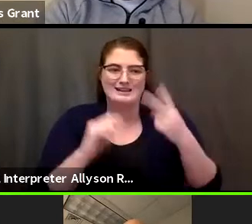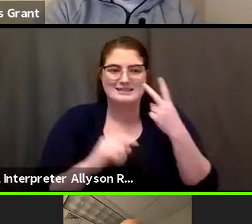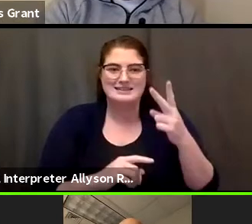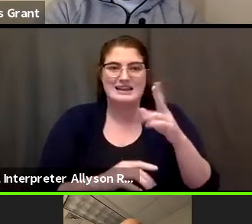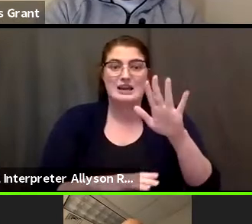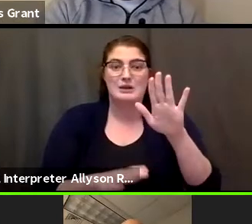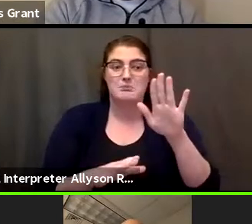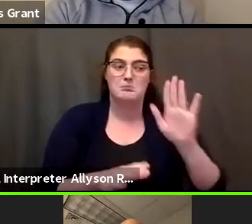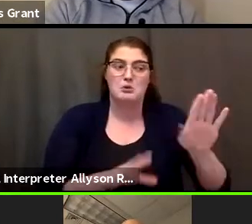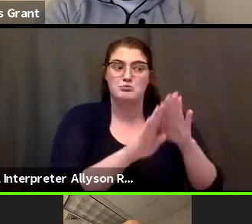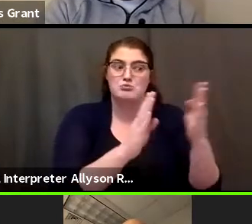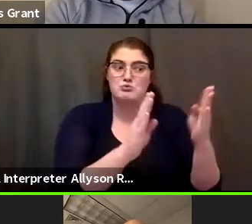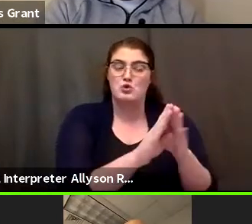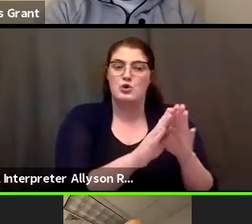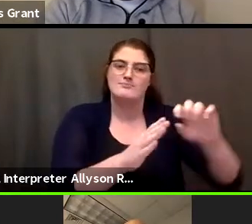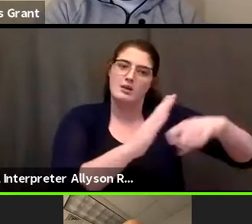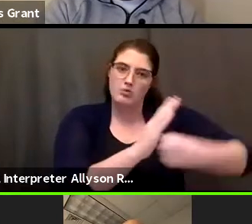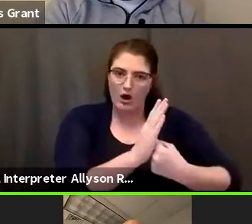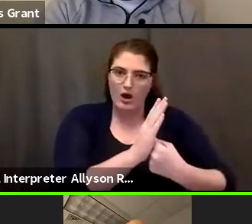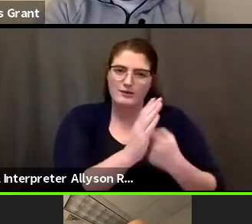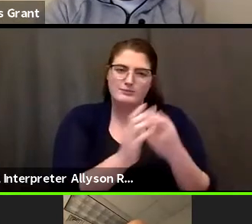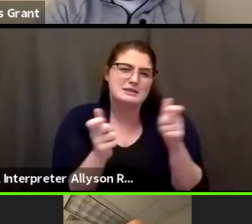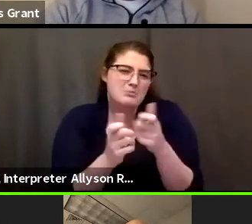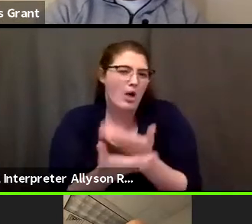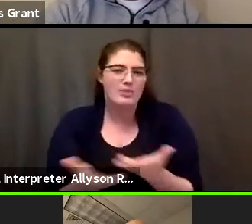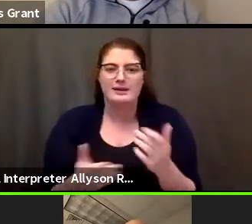those little small things.